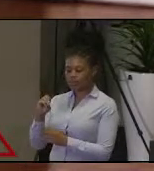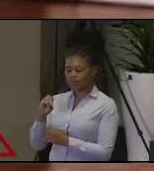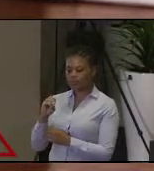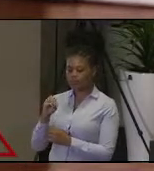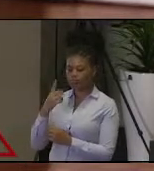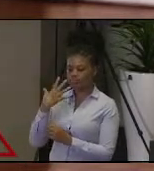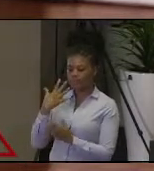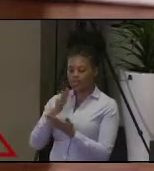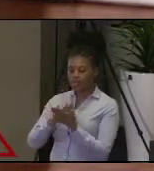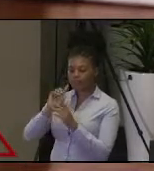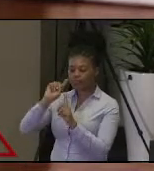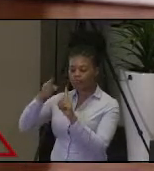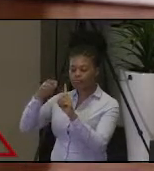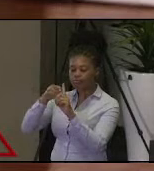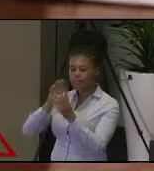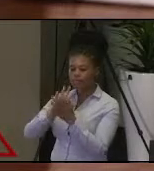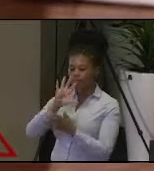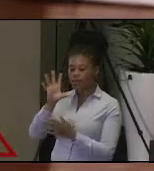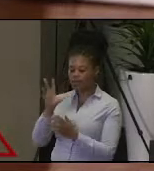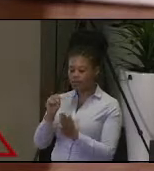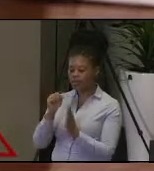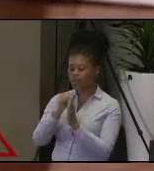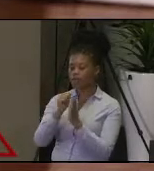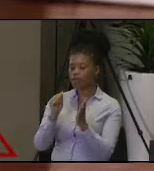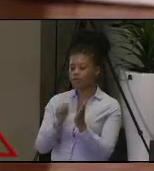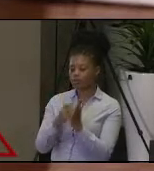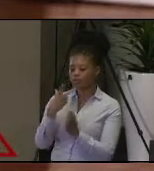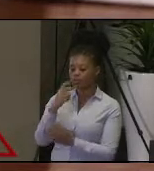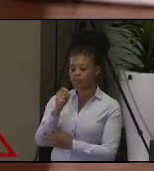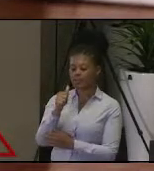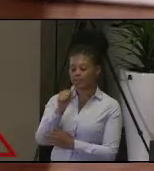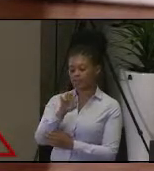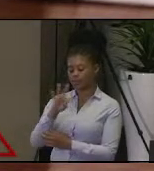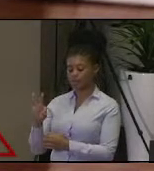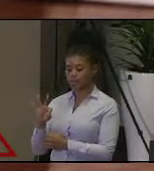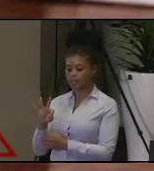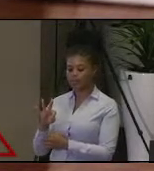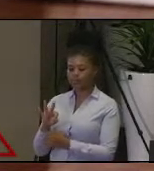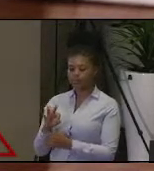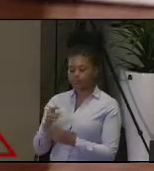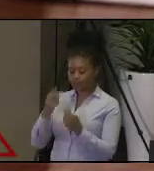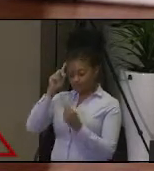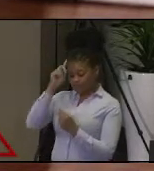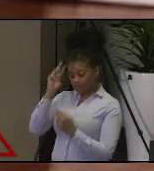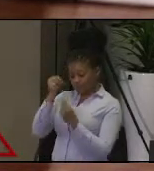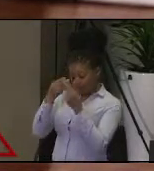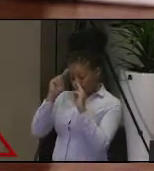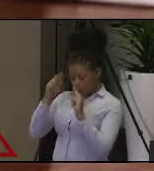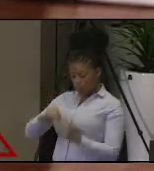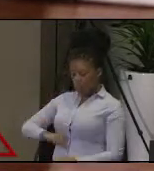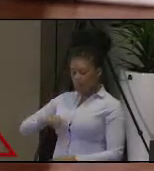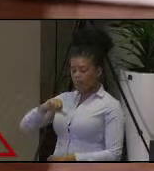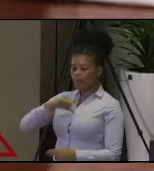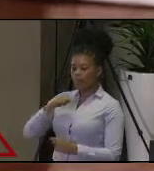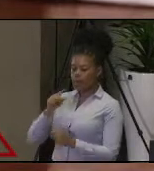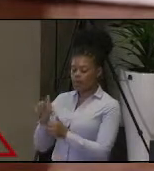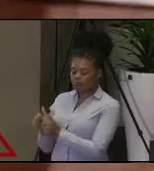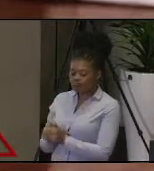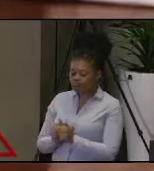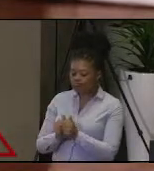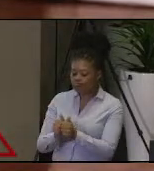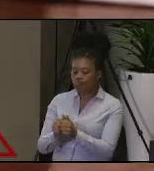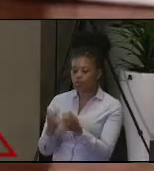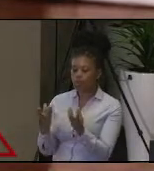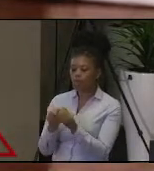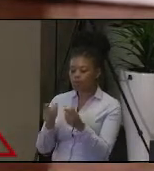Goals and Africa's Agenda 2063. As Mandela University, we pride ourselves in fostering partnerships